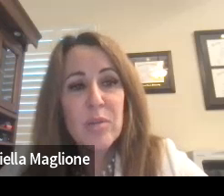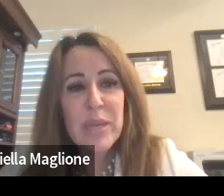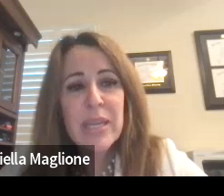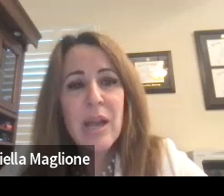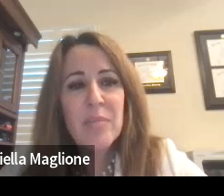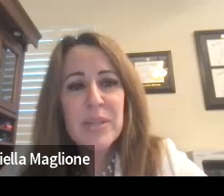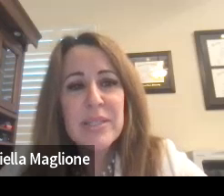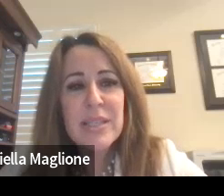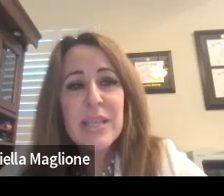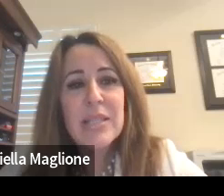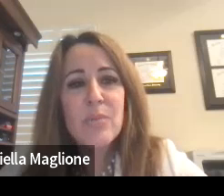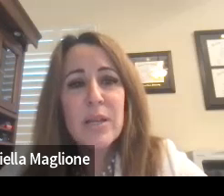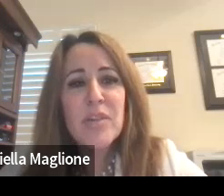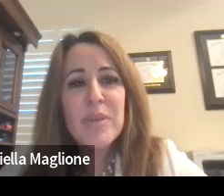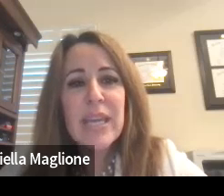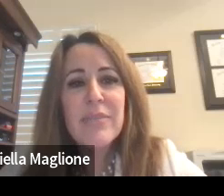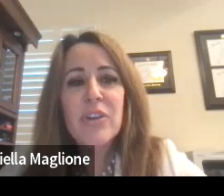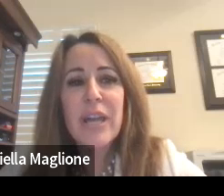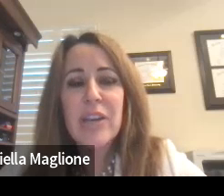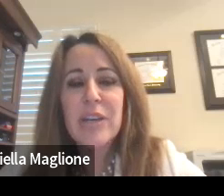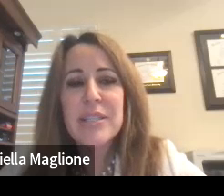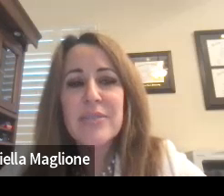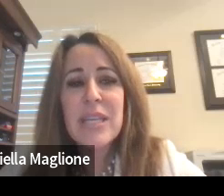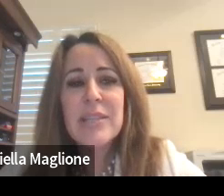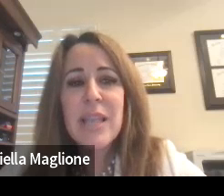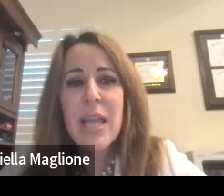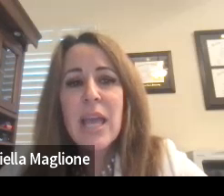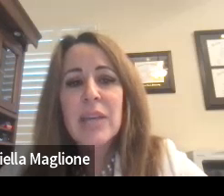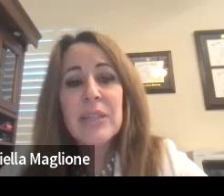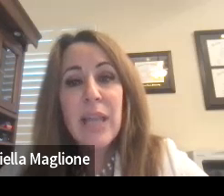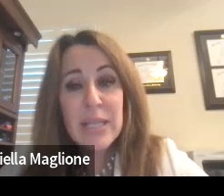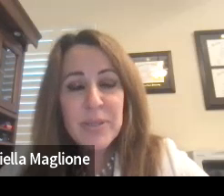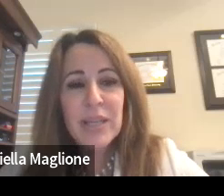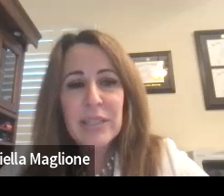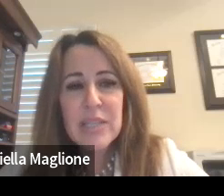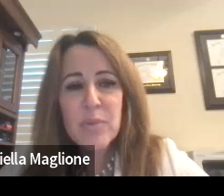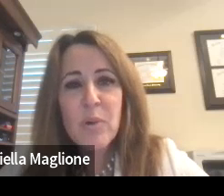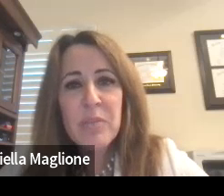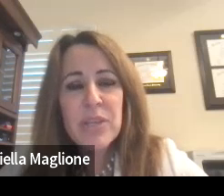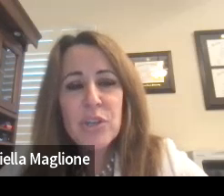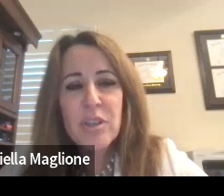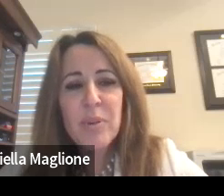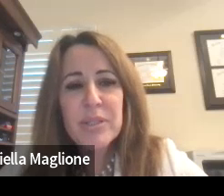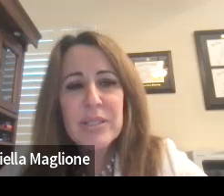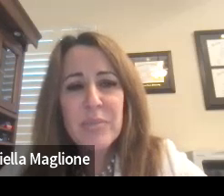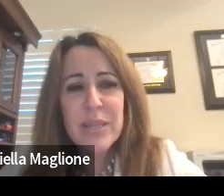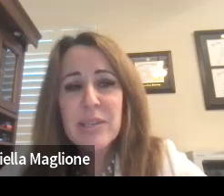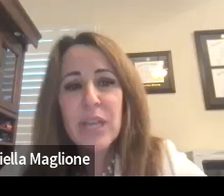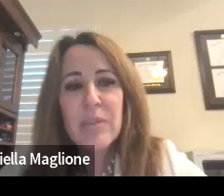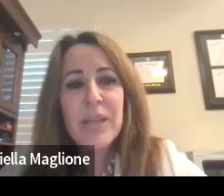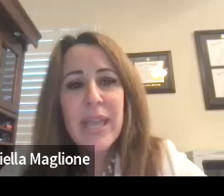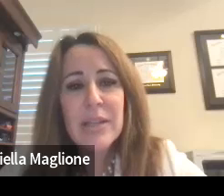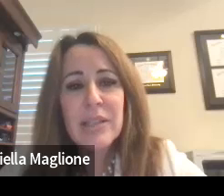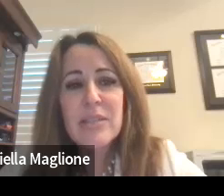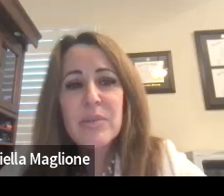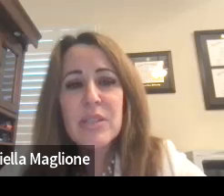students' well-being competencies, as well as their behavioral areas of needs. And then last but not least, we want to make sure that participants are